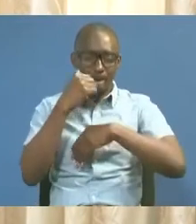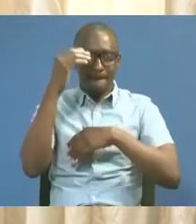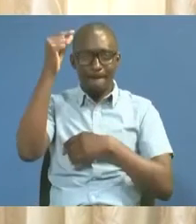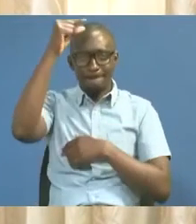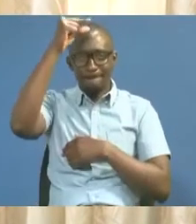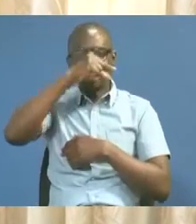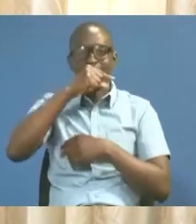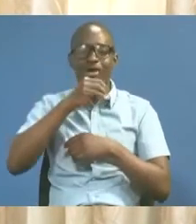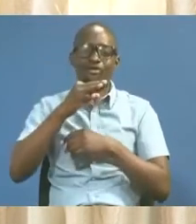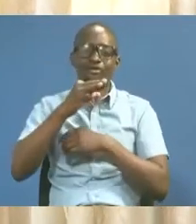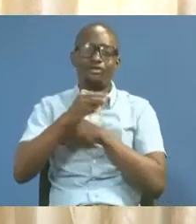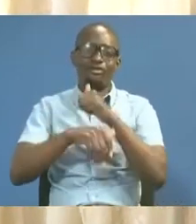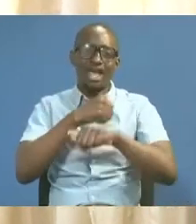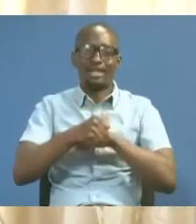programs?